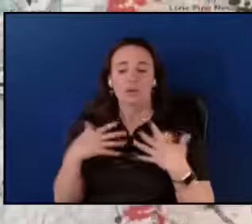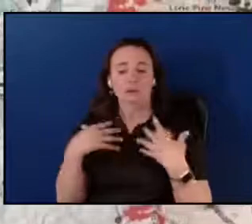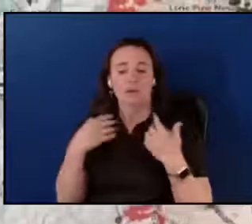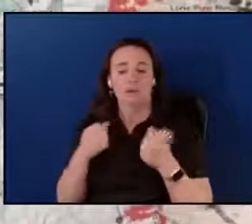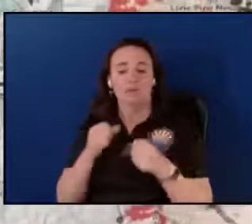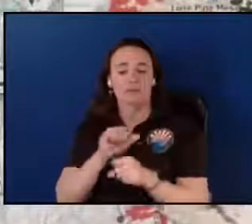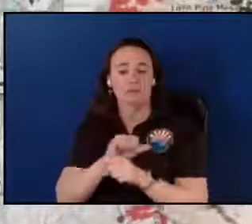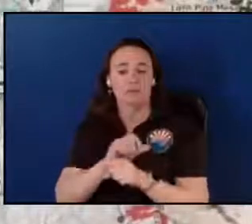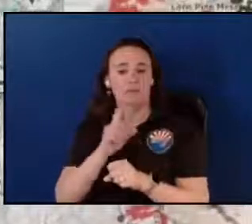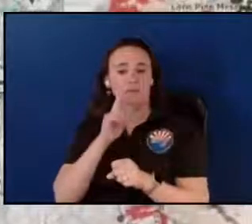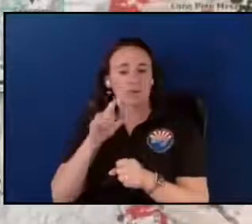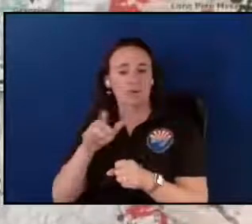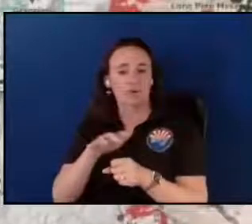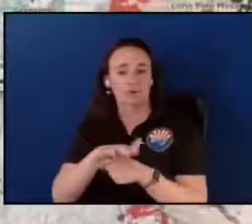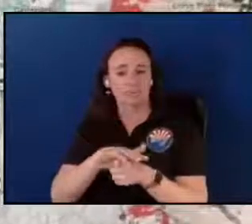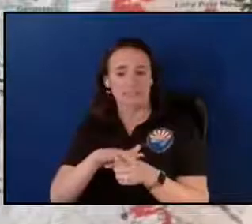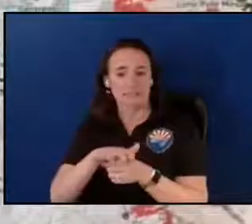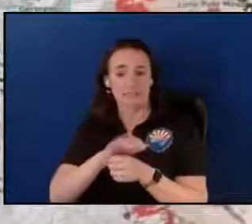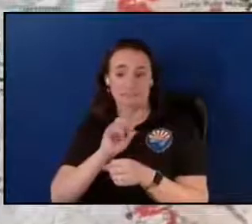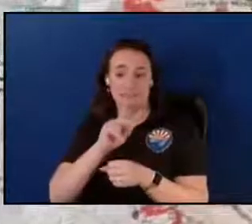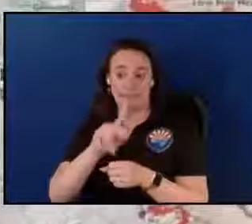been able to get back into